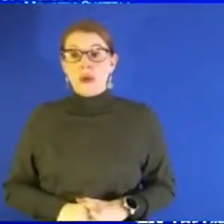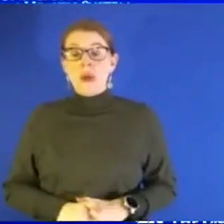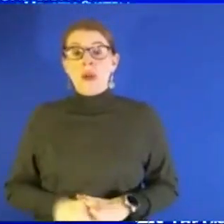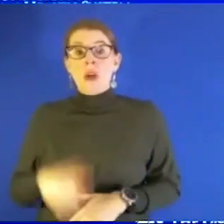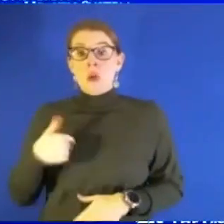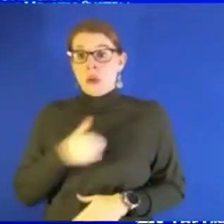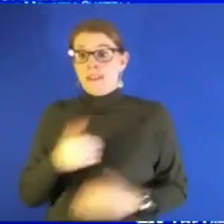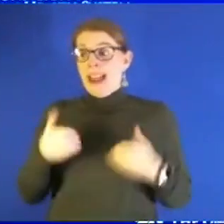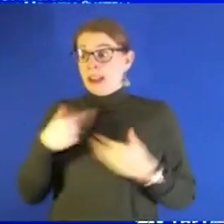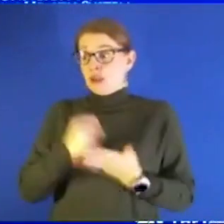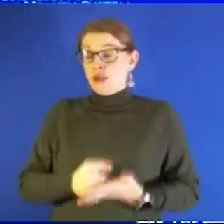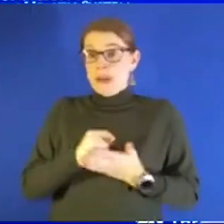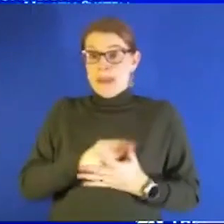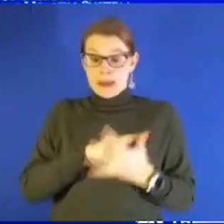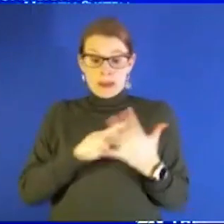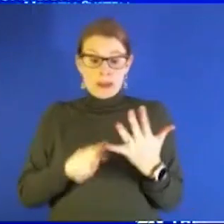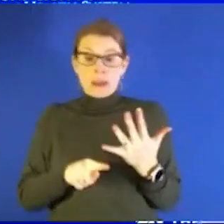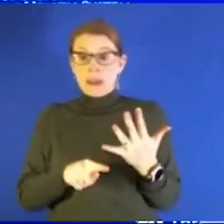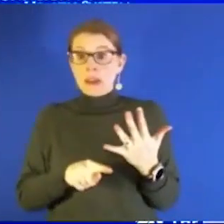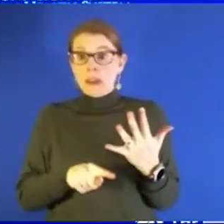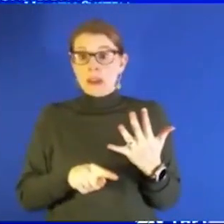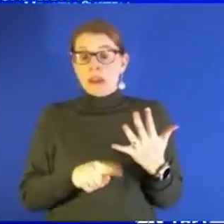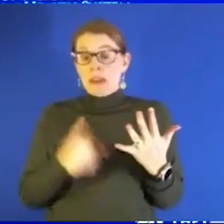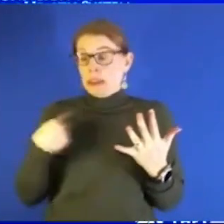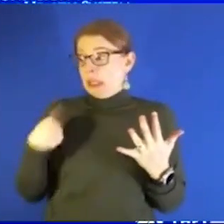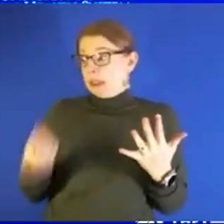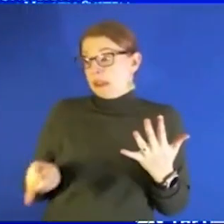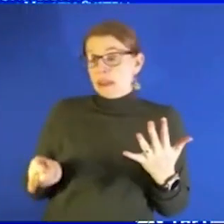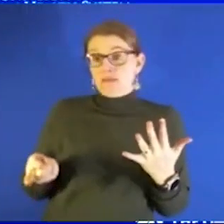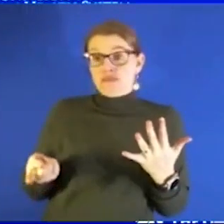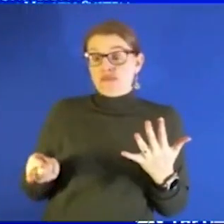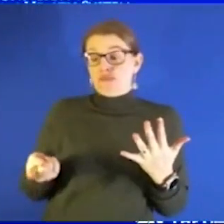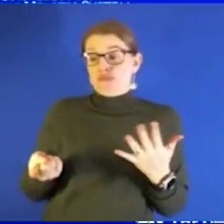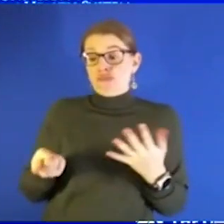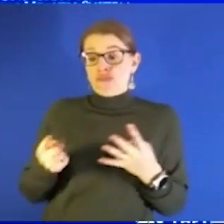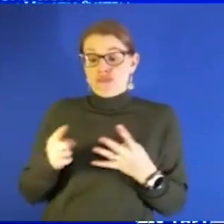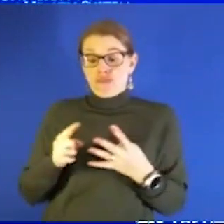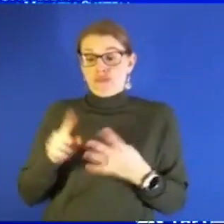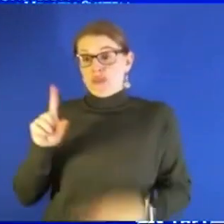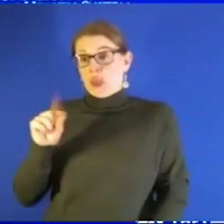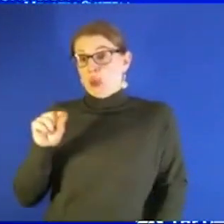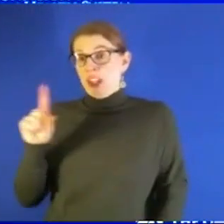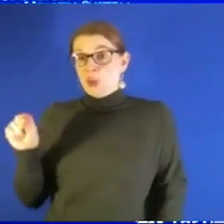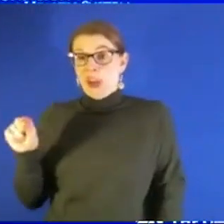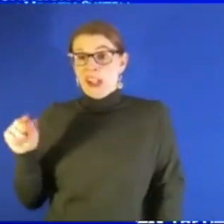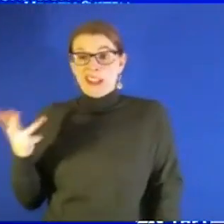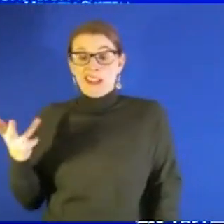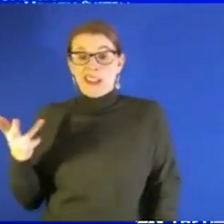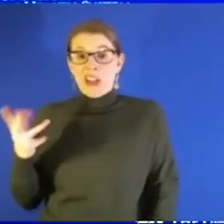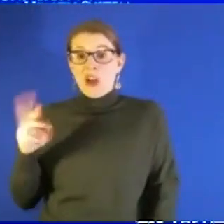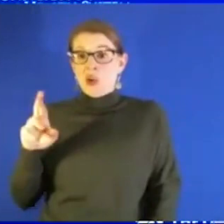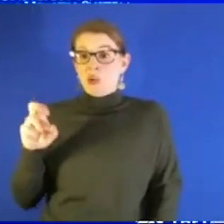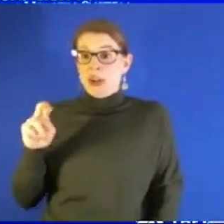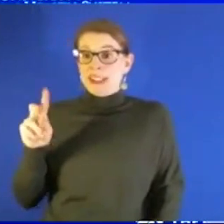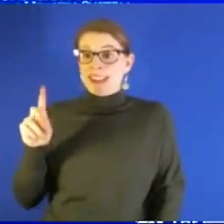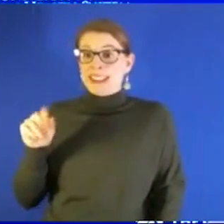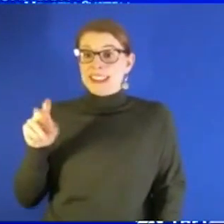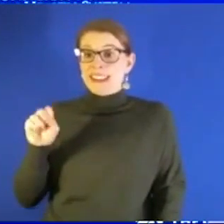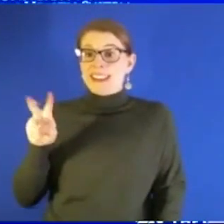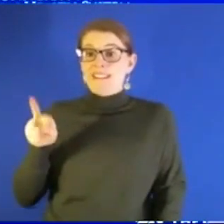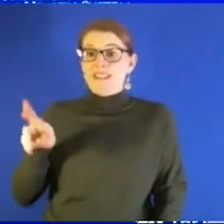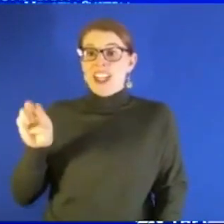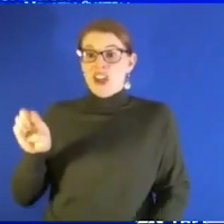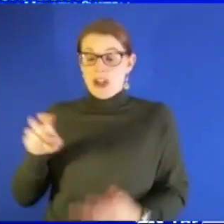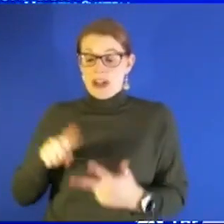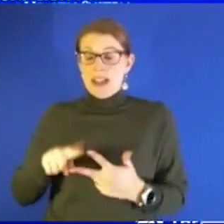modalities now really since the middle part of 2020, and that is remdesivir if you're in the hospital, steroids if you need them,